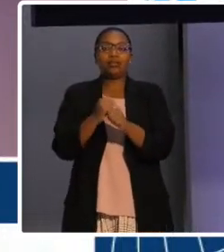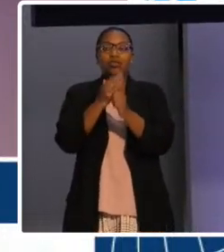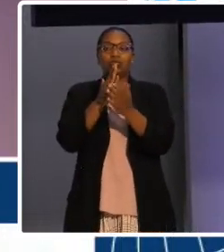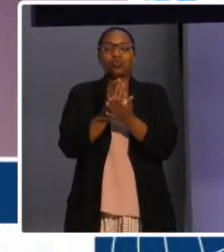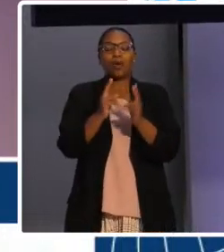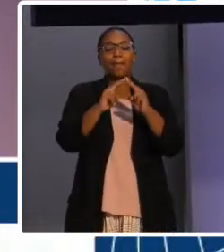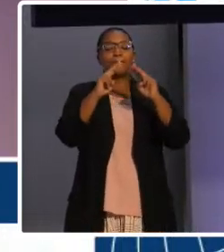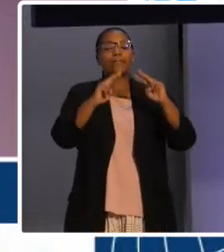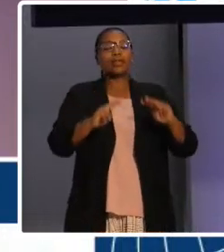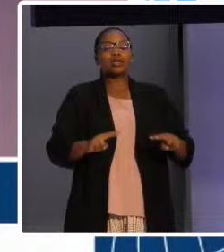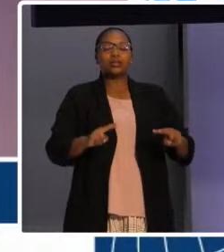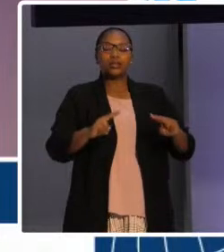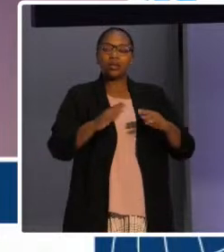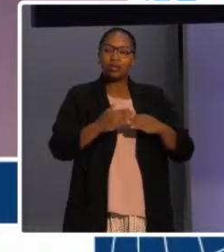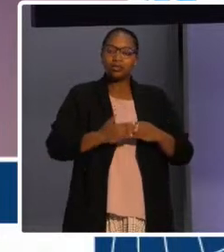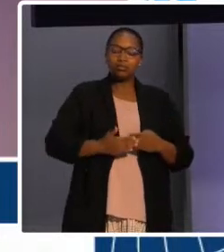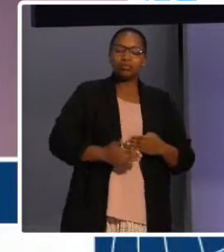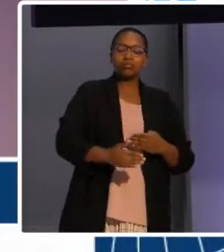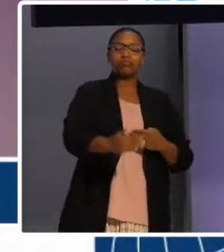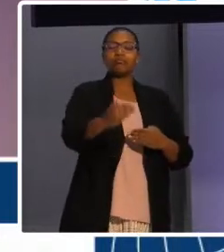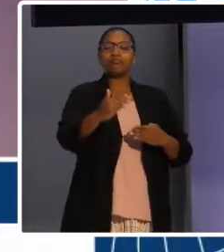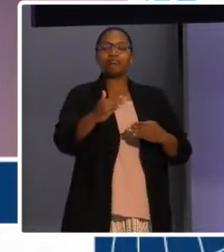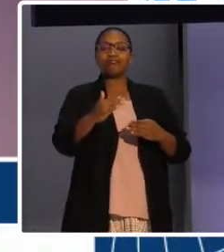peace, stability,